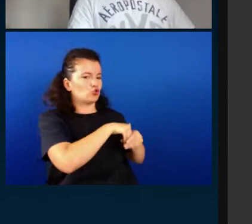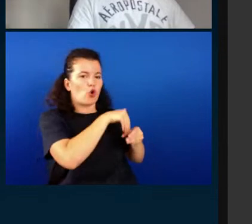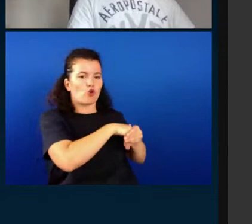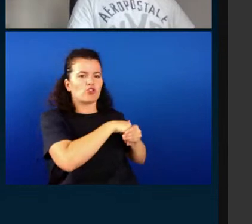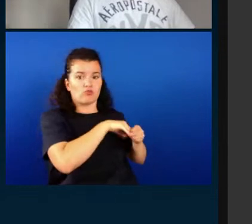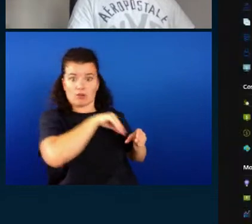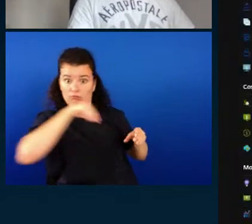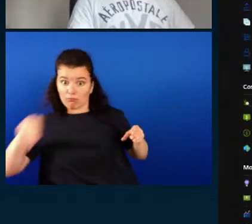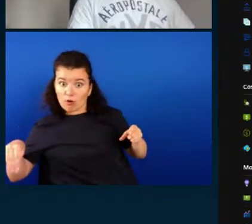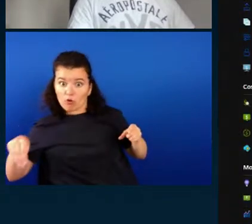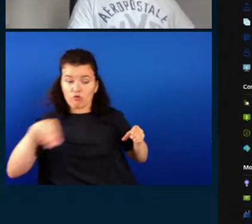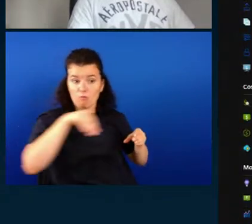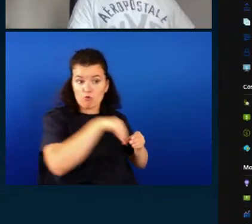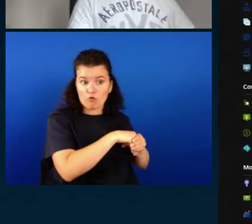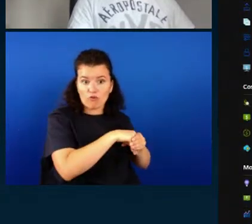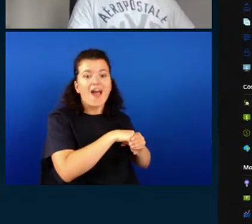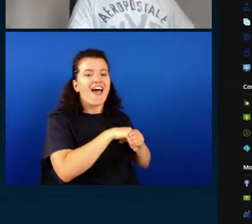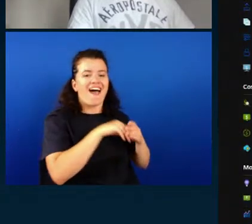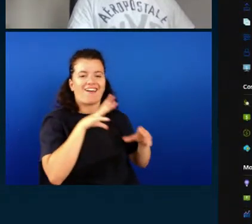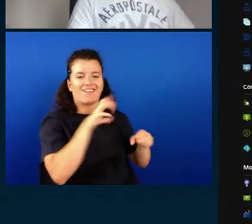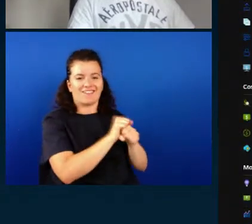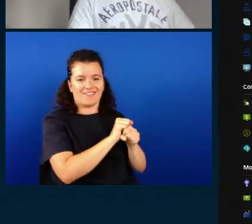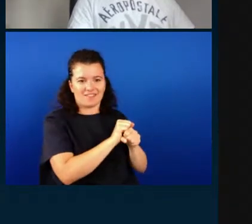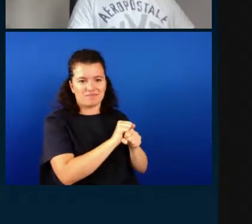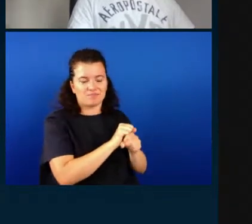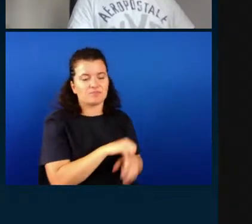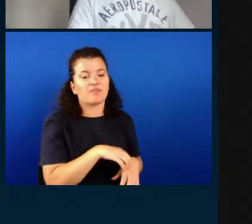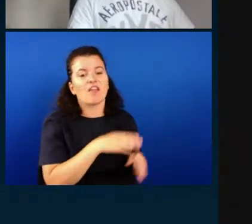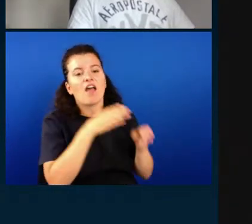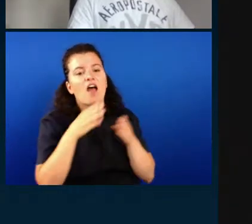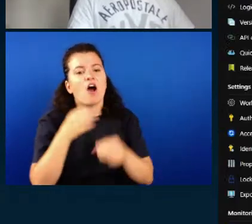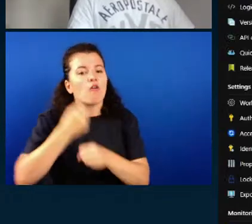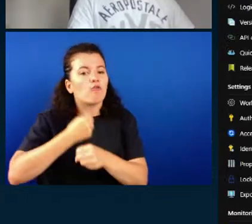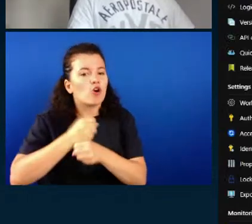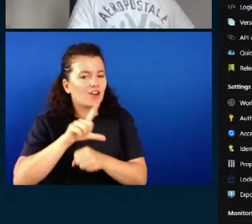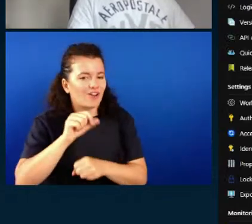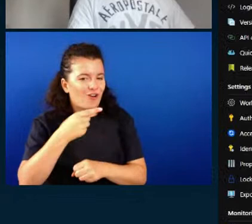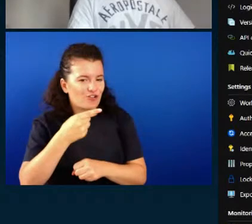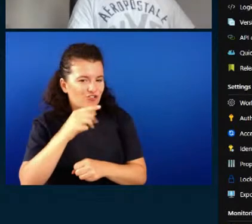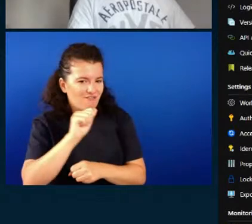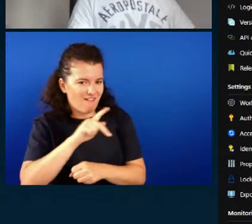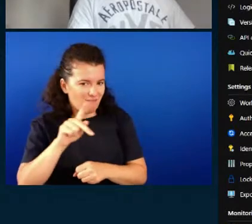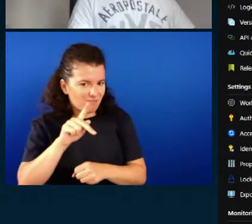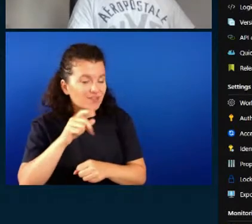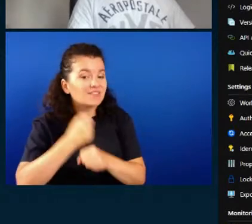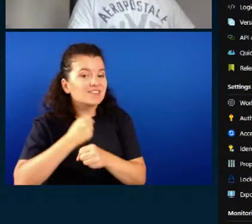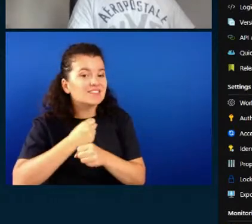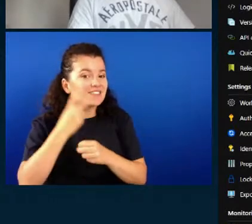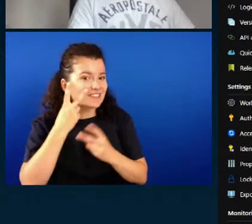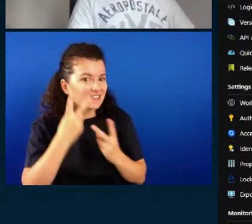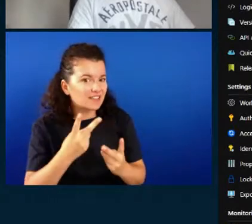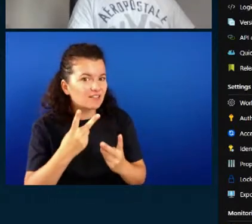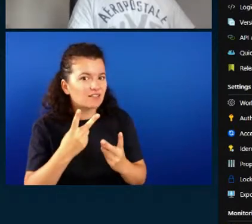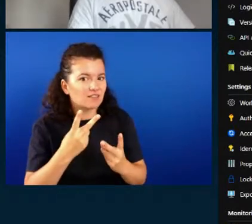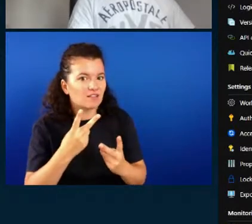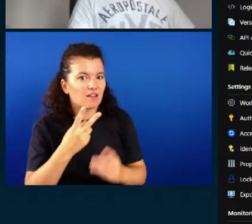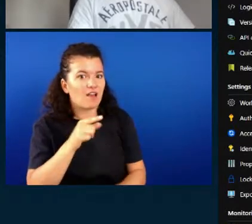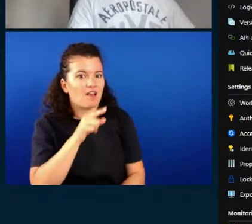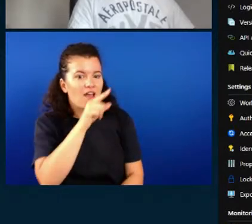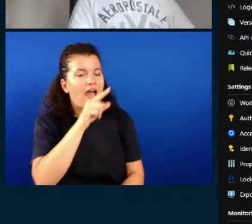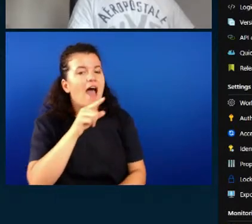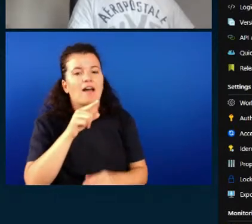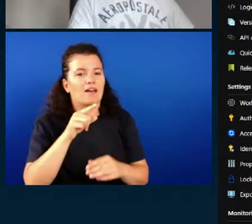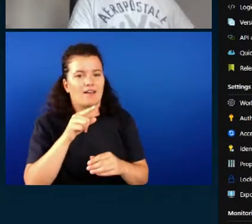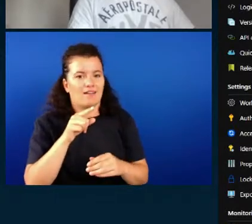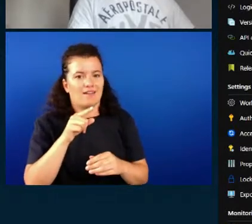then we have a working logic app with a disabled state. So I